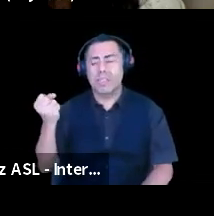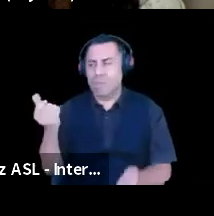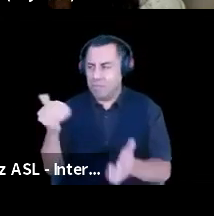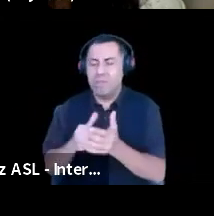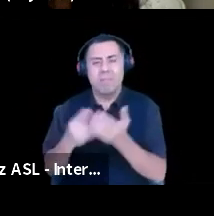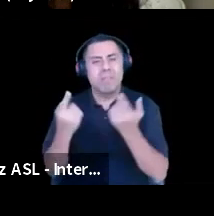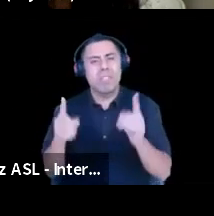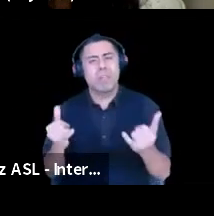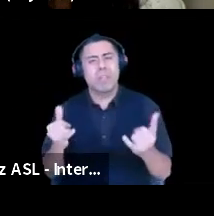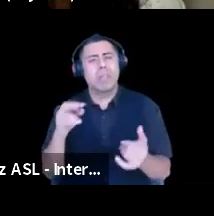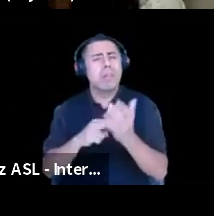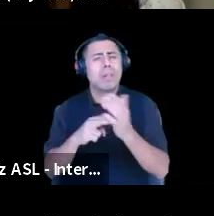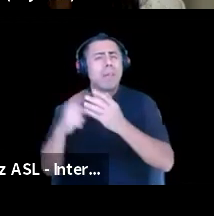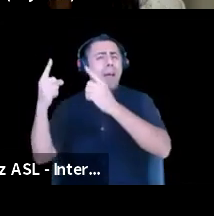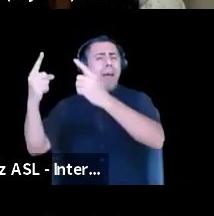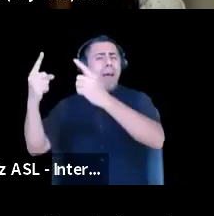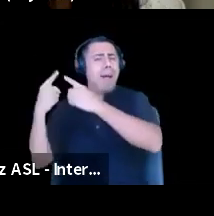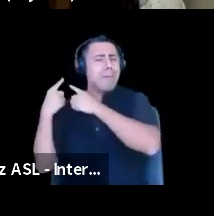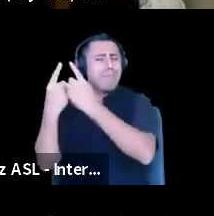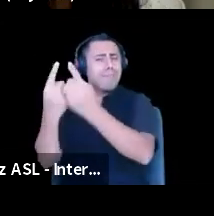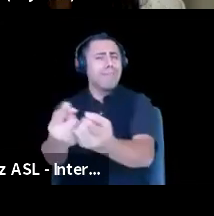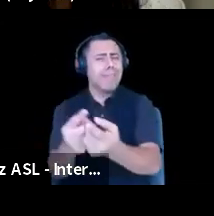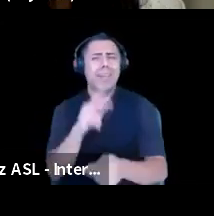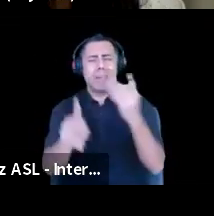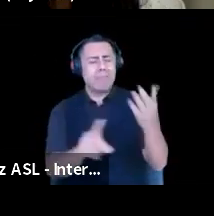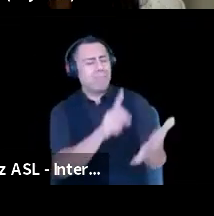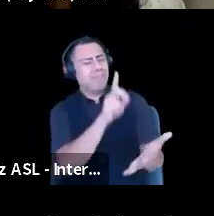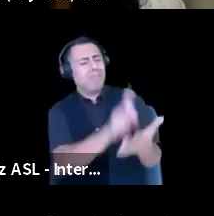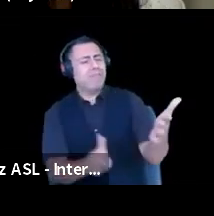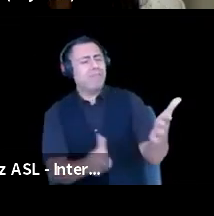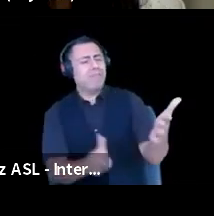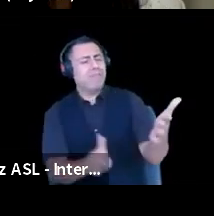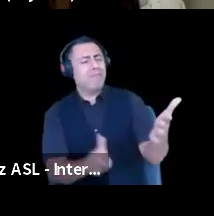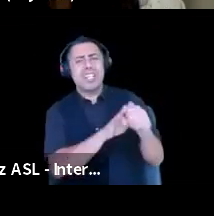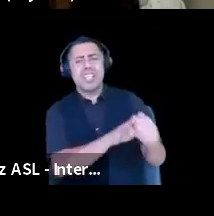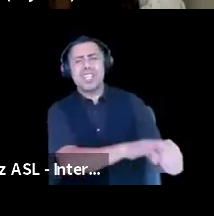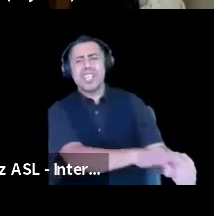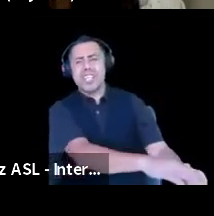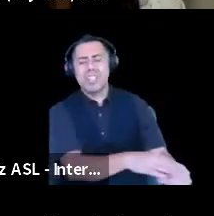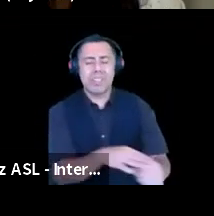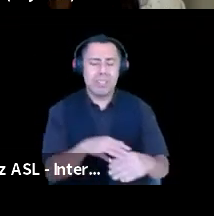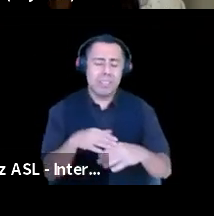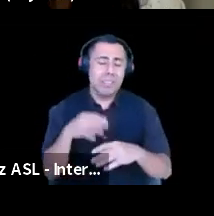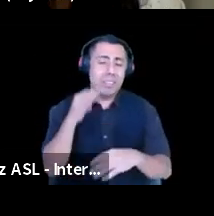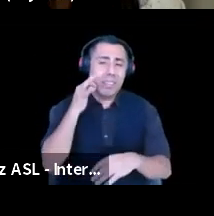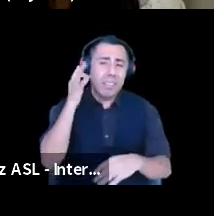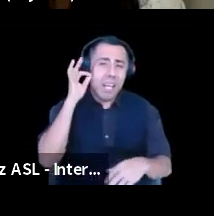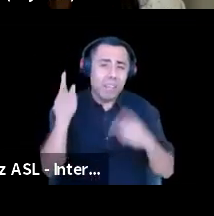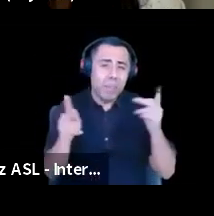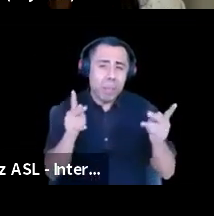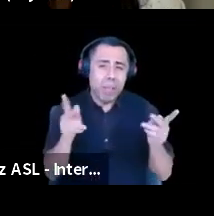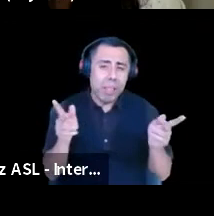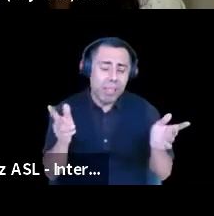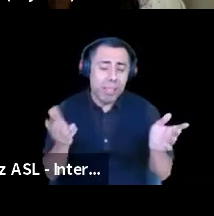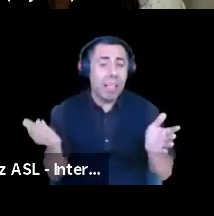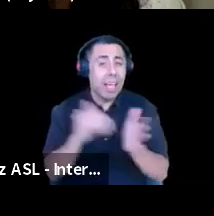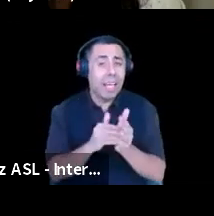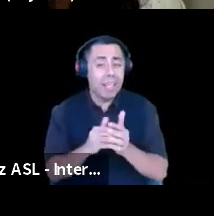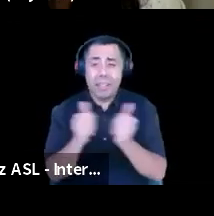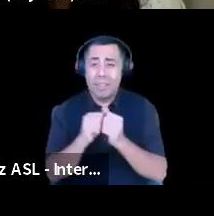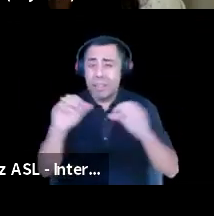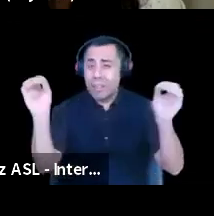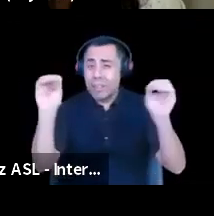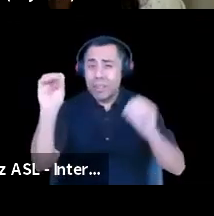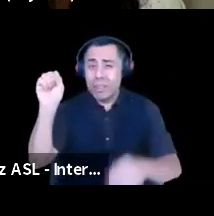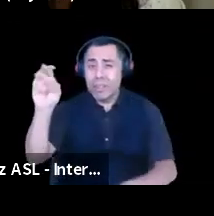against Native people. There's always been that kind of, well, you know, and also, again, if we don't have social media, how do we know these happens? Because we have